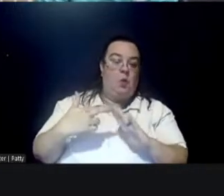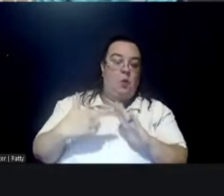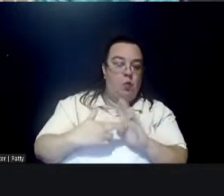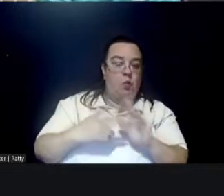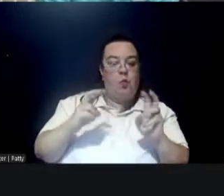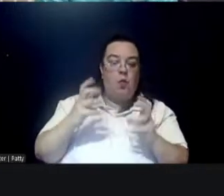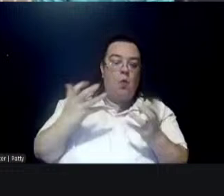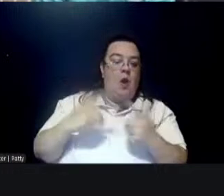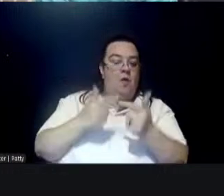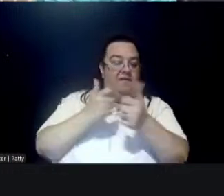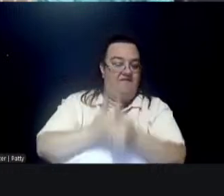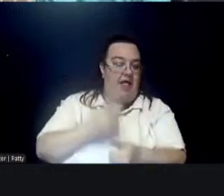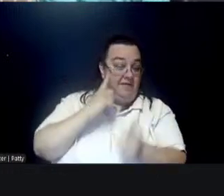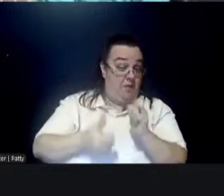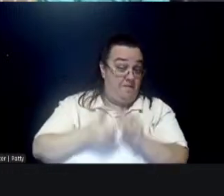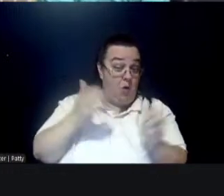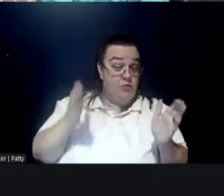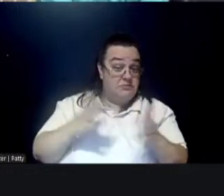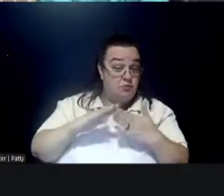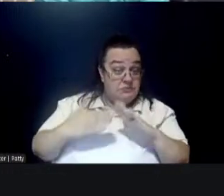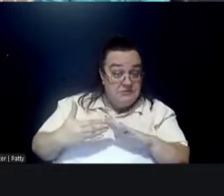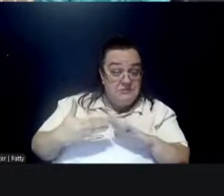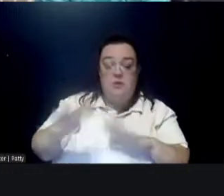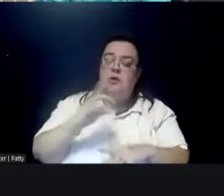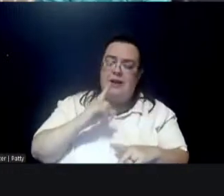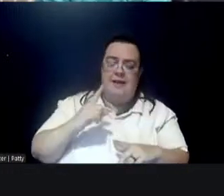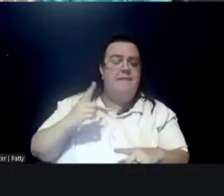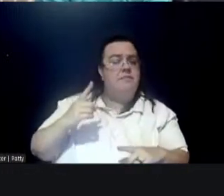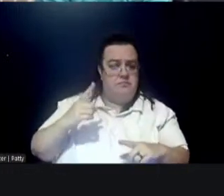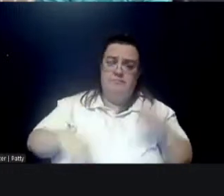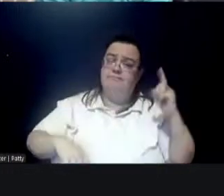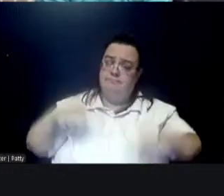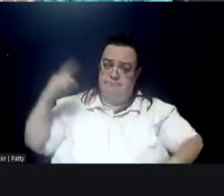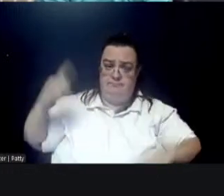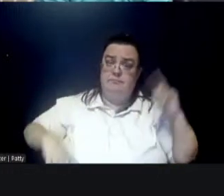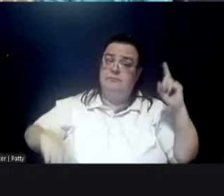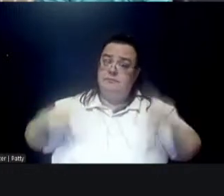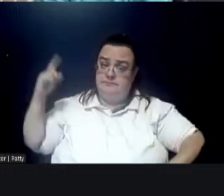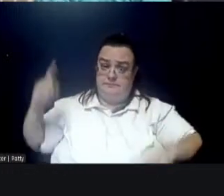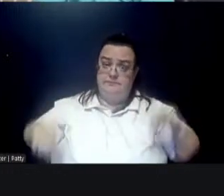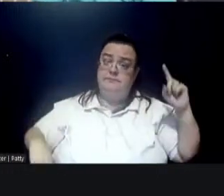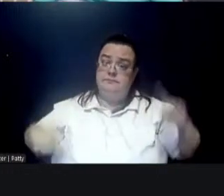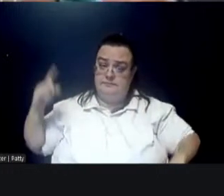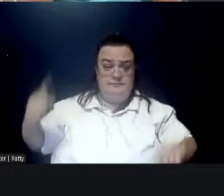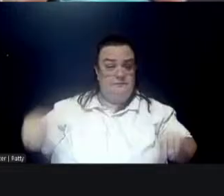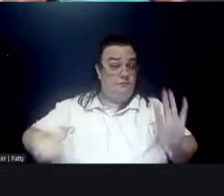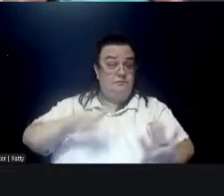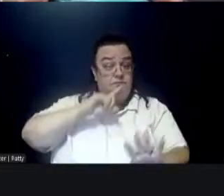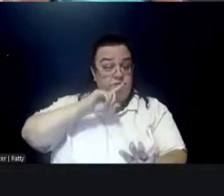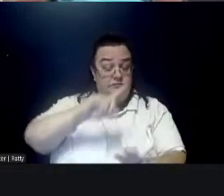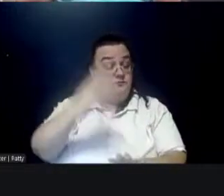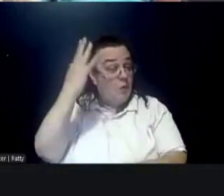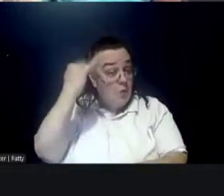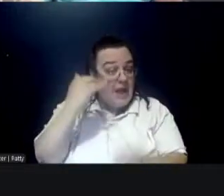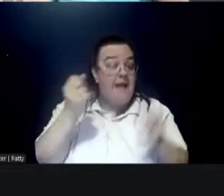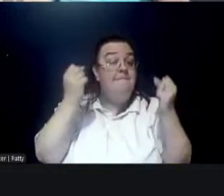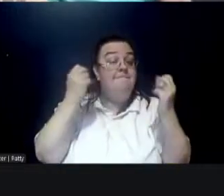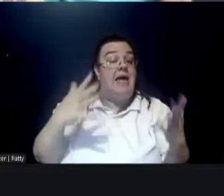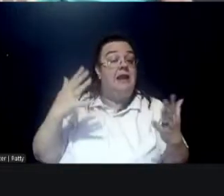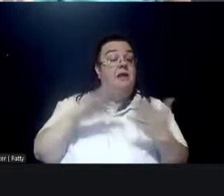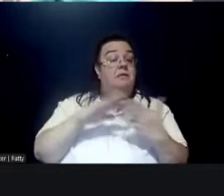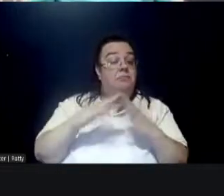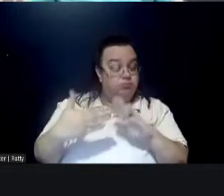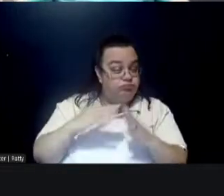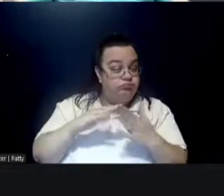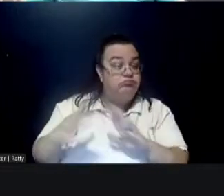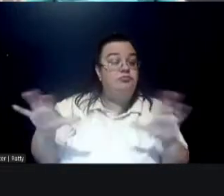municipalities. It does vary quite significantly, because a lot of municipalities do a lot